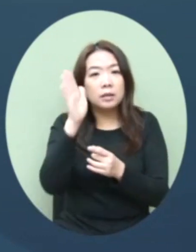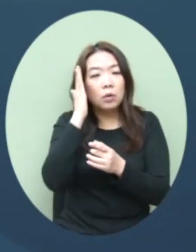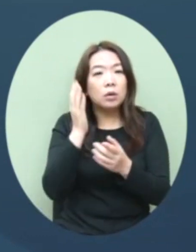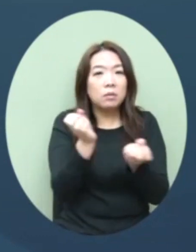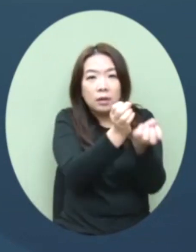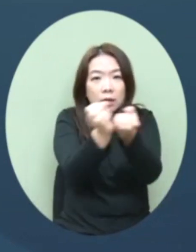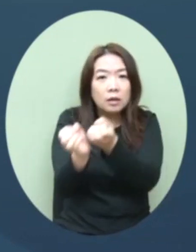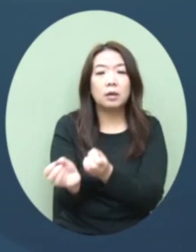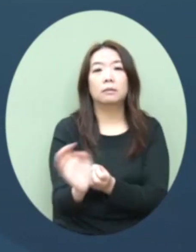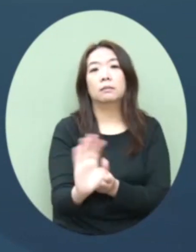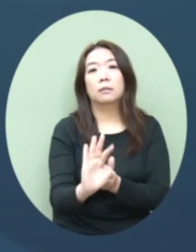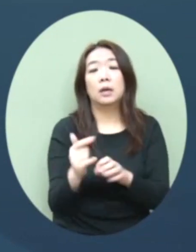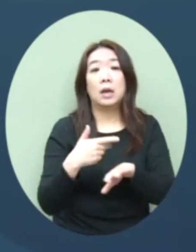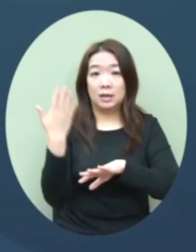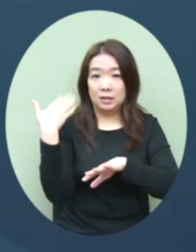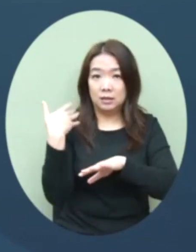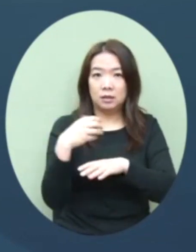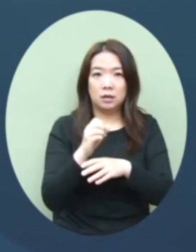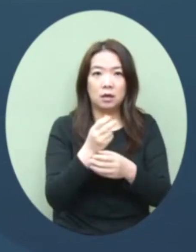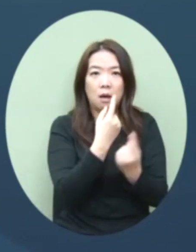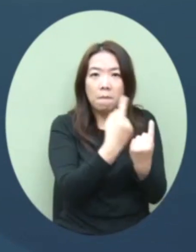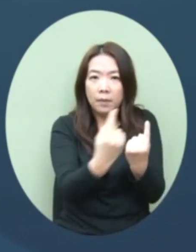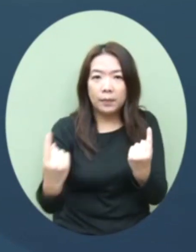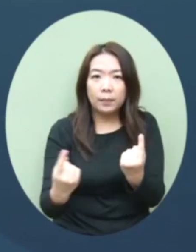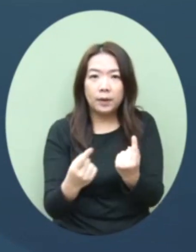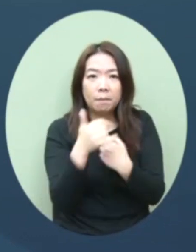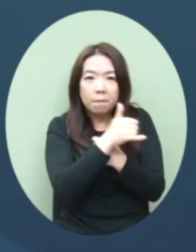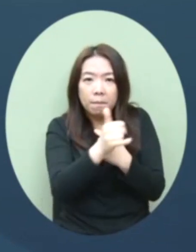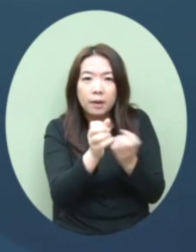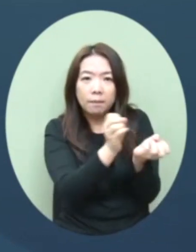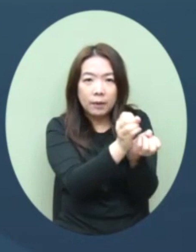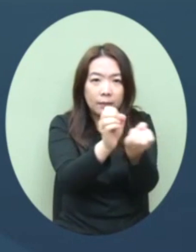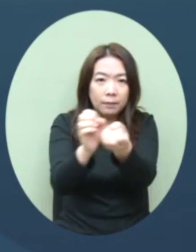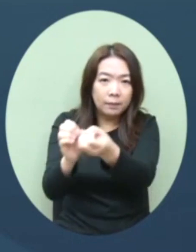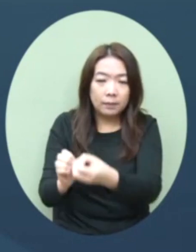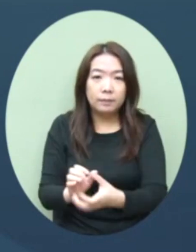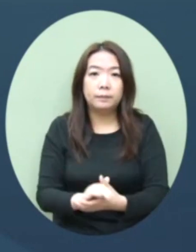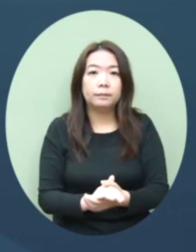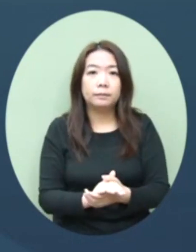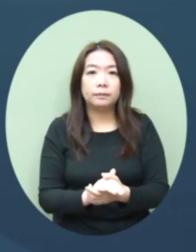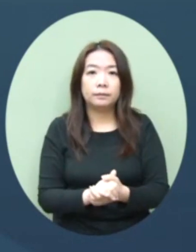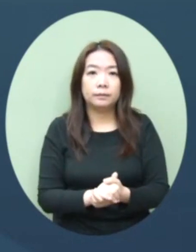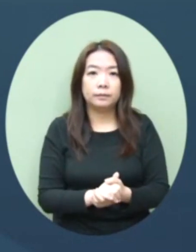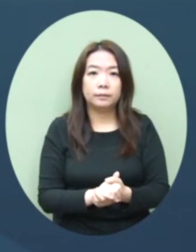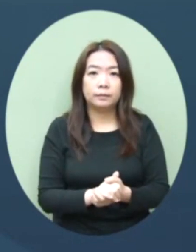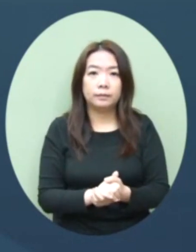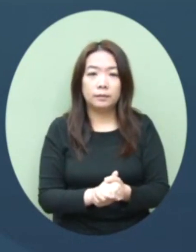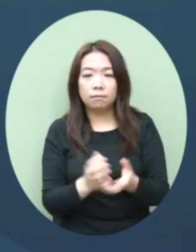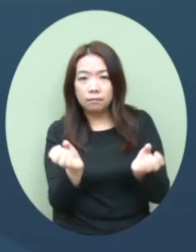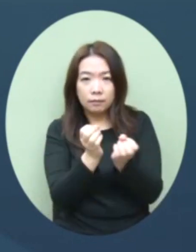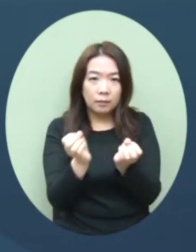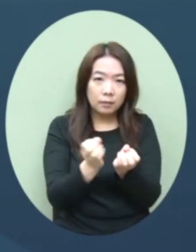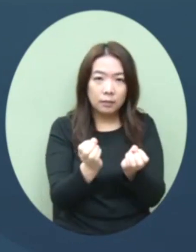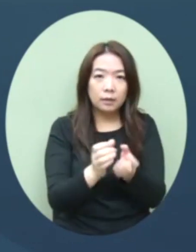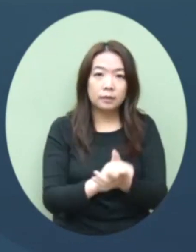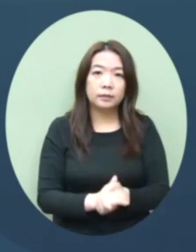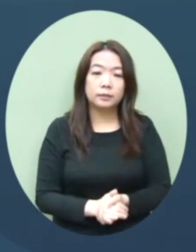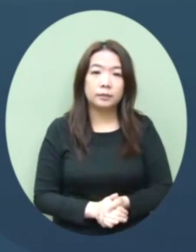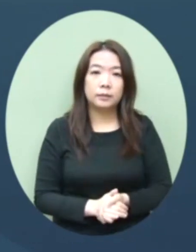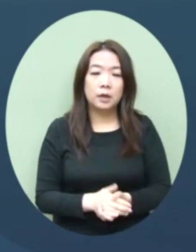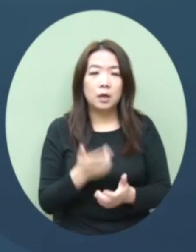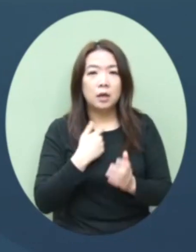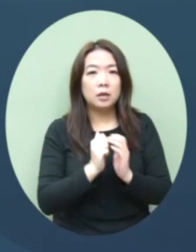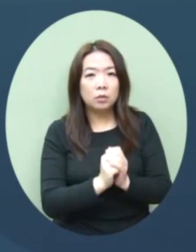individual hotel one by one and to discuss the terms and conditions with them one by one